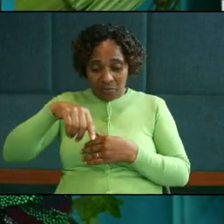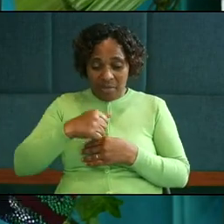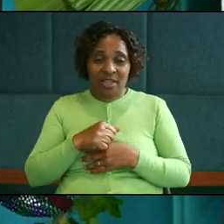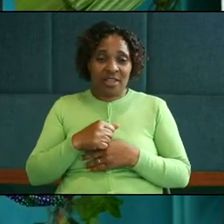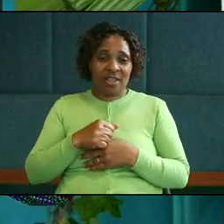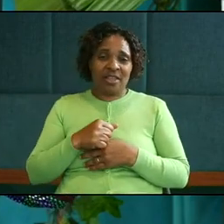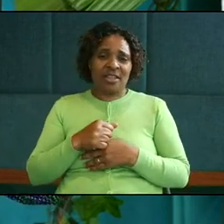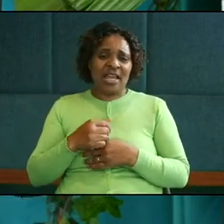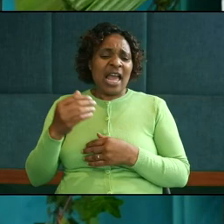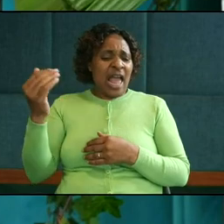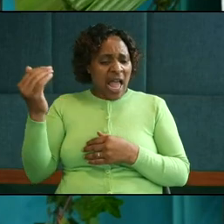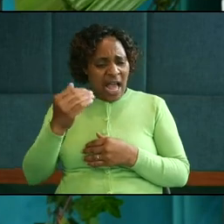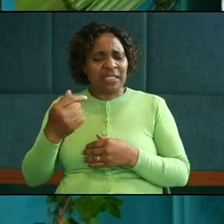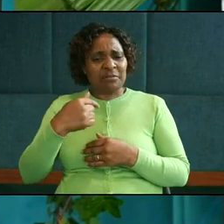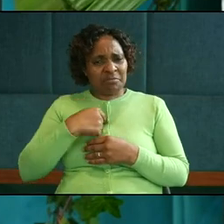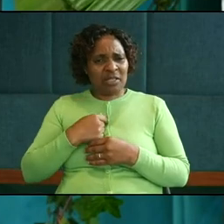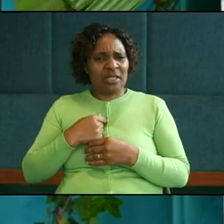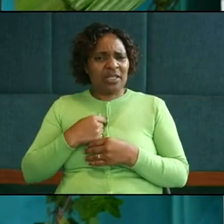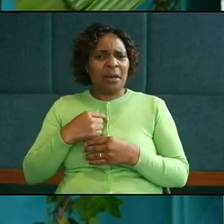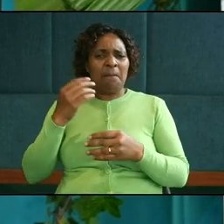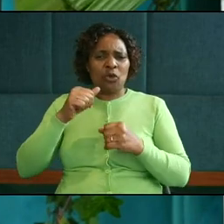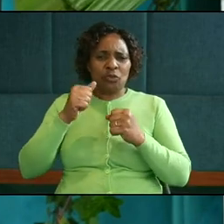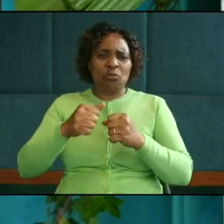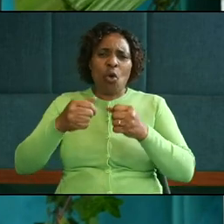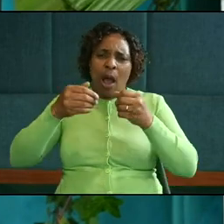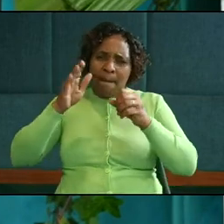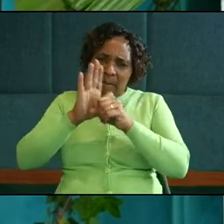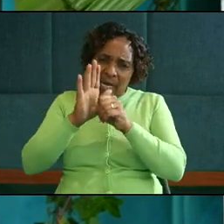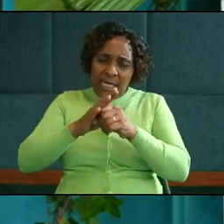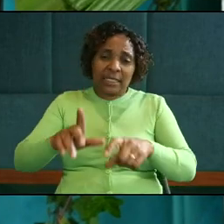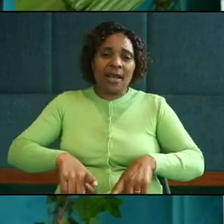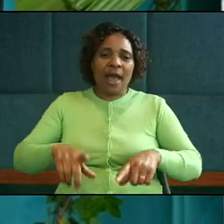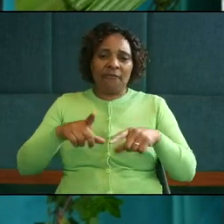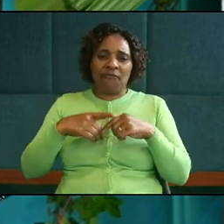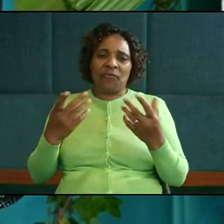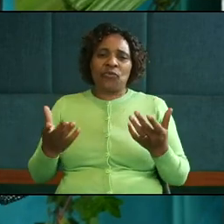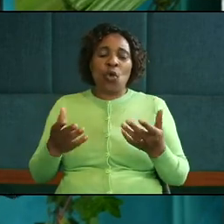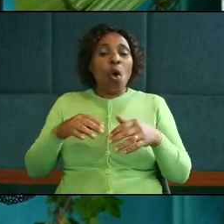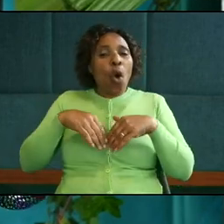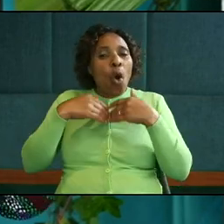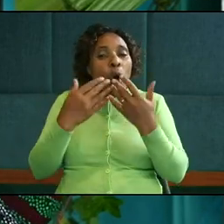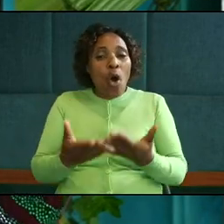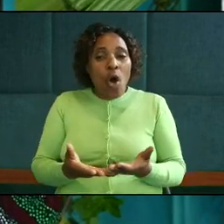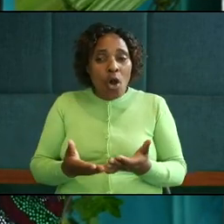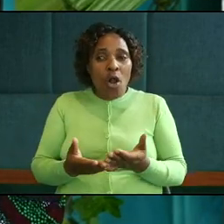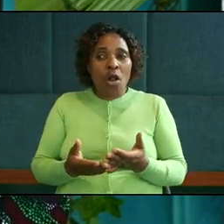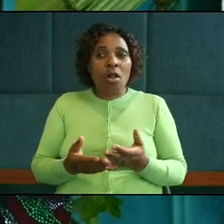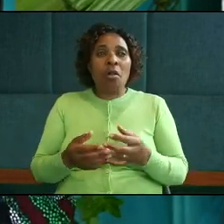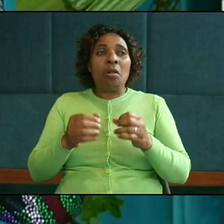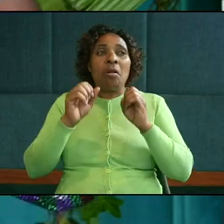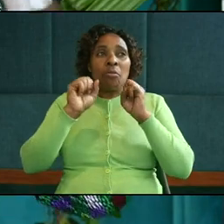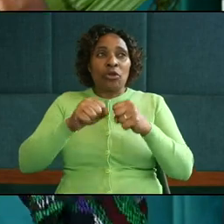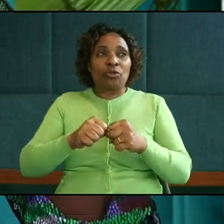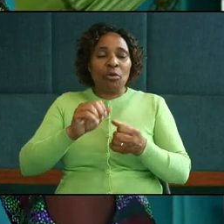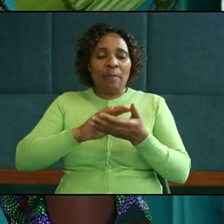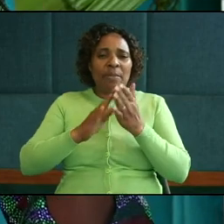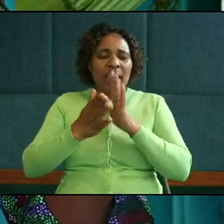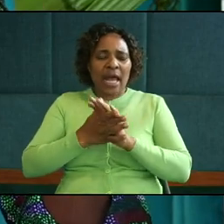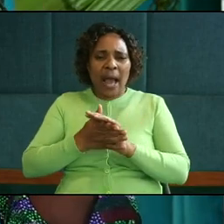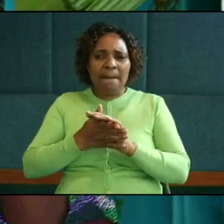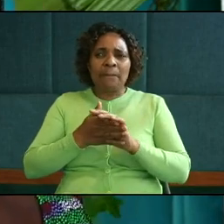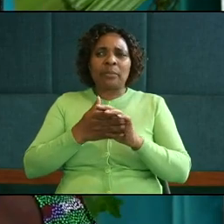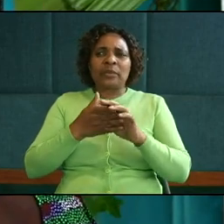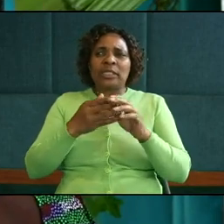will always be either a pathway to an abundant life, mm-hmm. or it will be a mm-hmm.